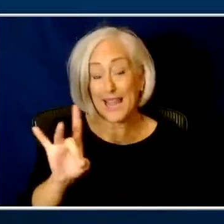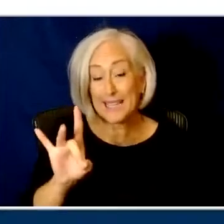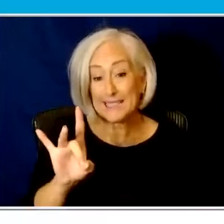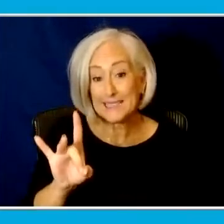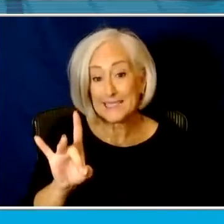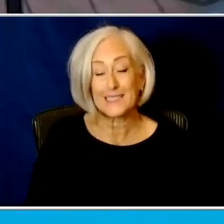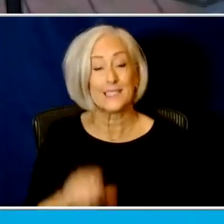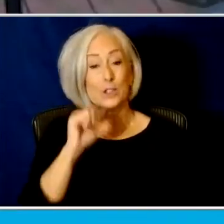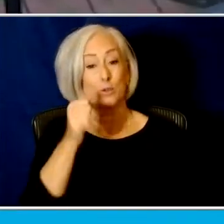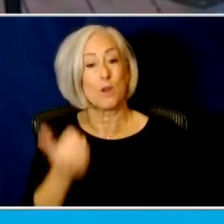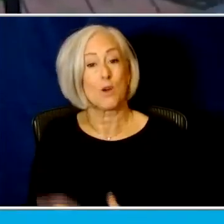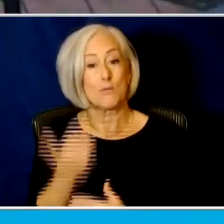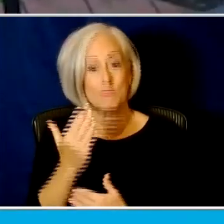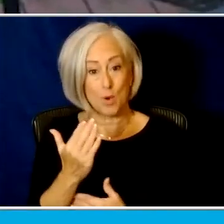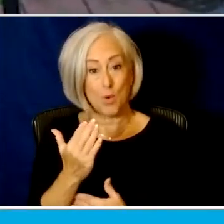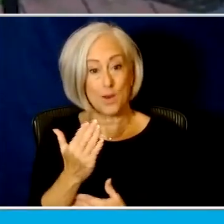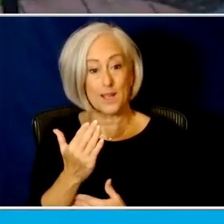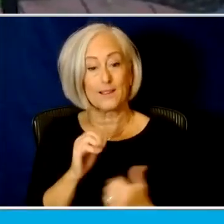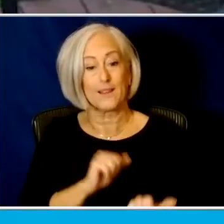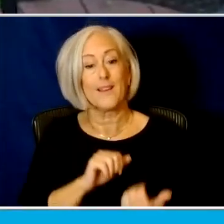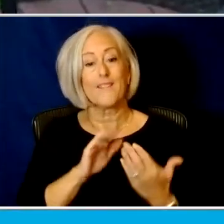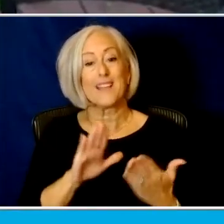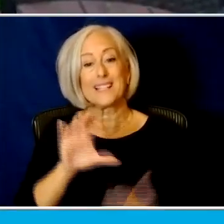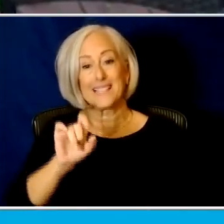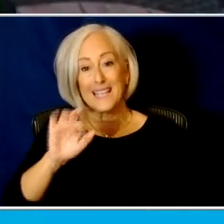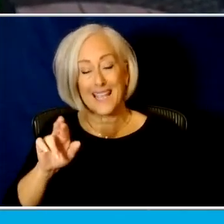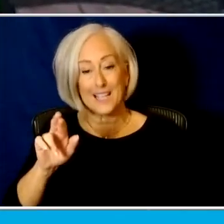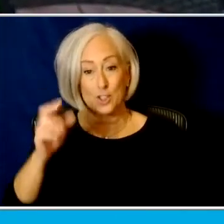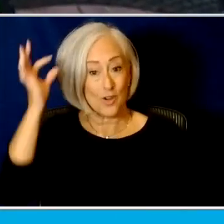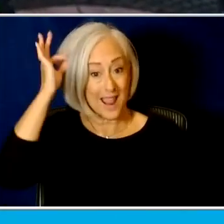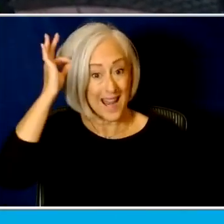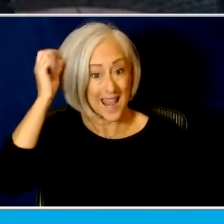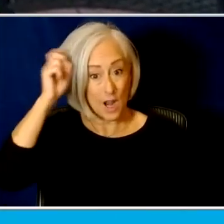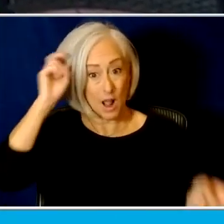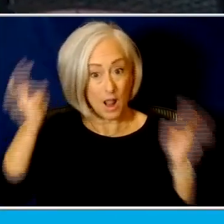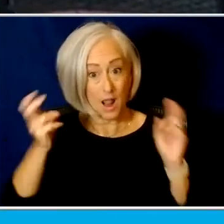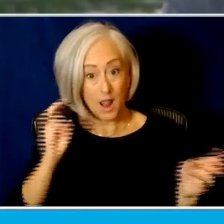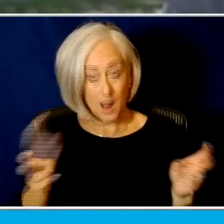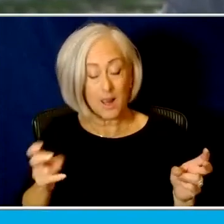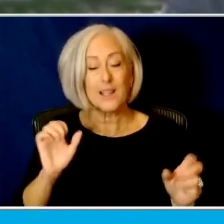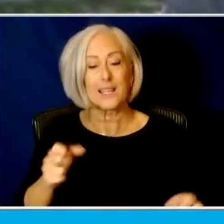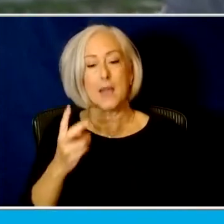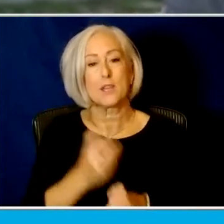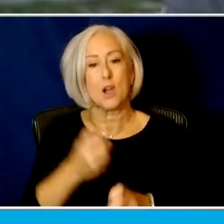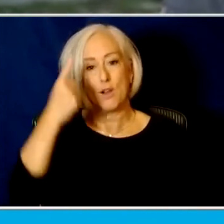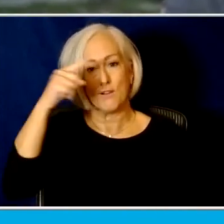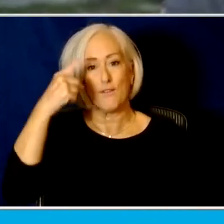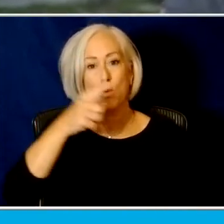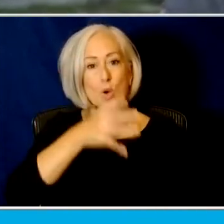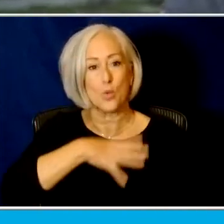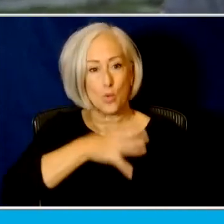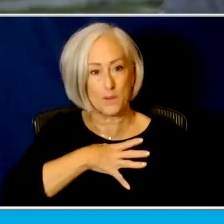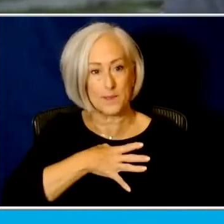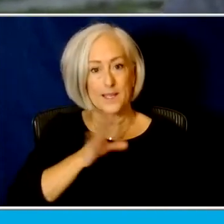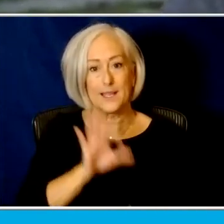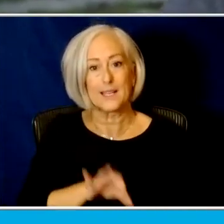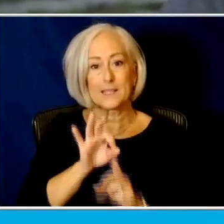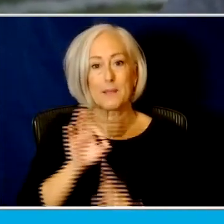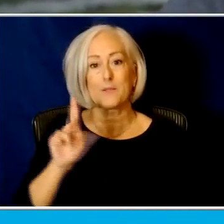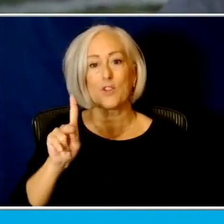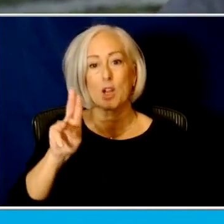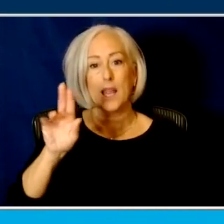landscape across the metro and the region. That's 10:30 this morning. We hope you tune in. Jess, what's coming up tomorrow on the